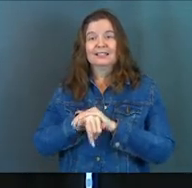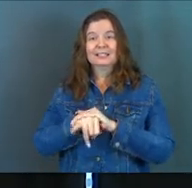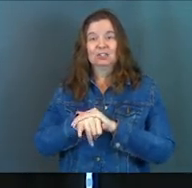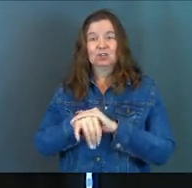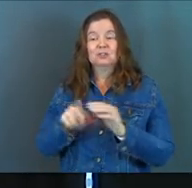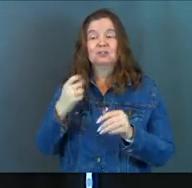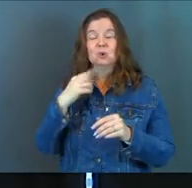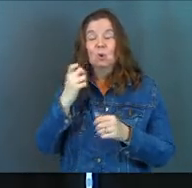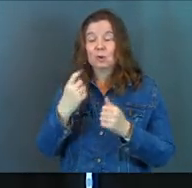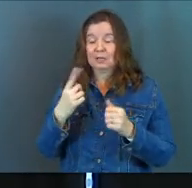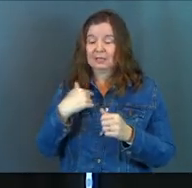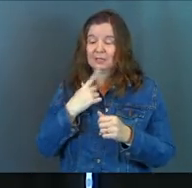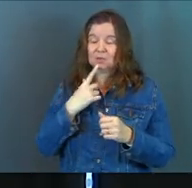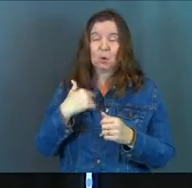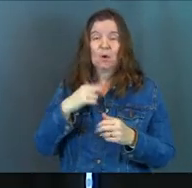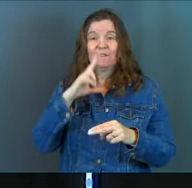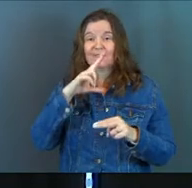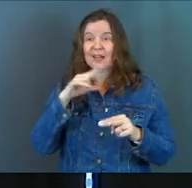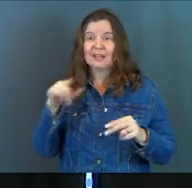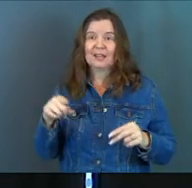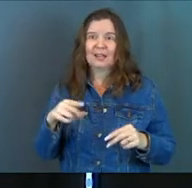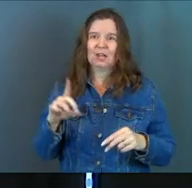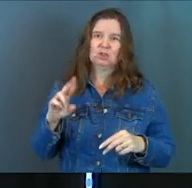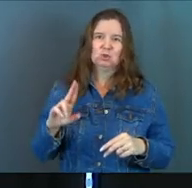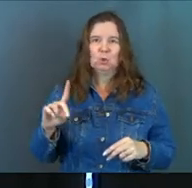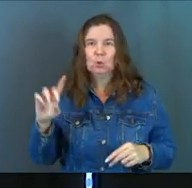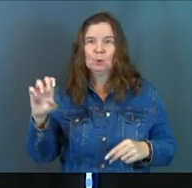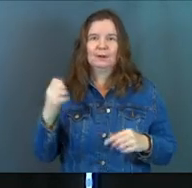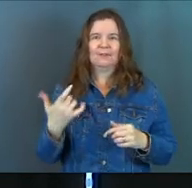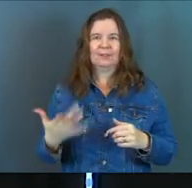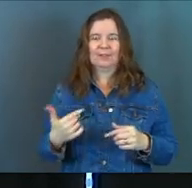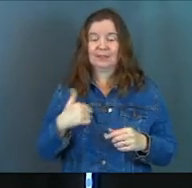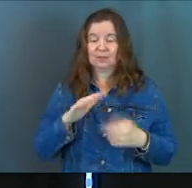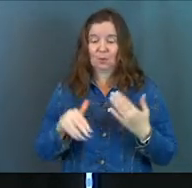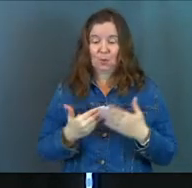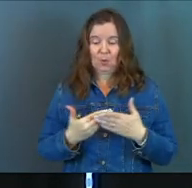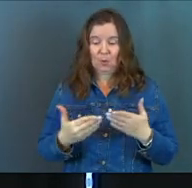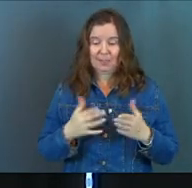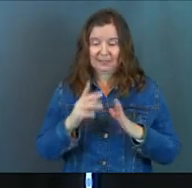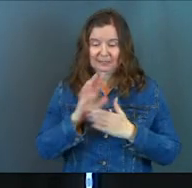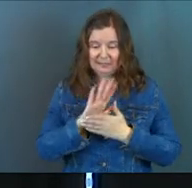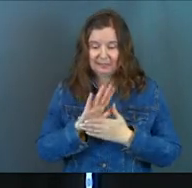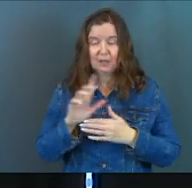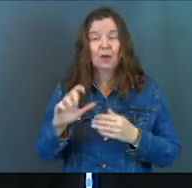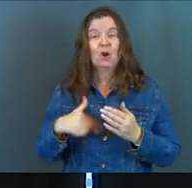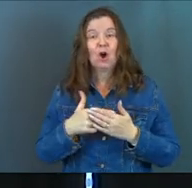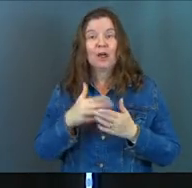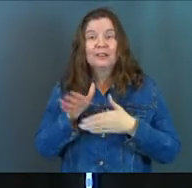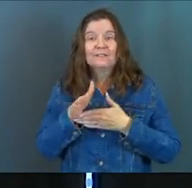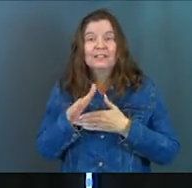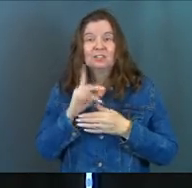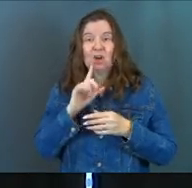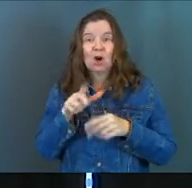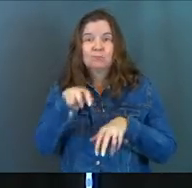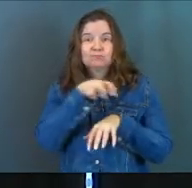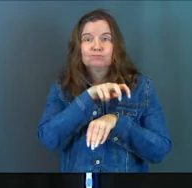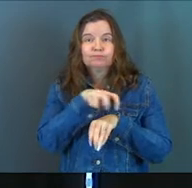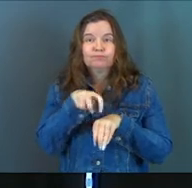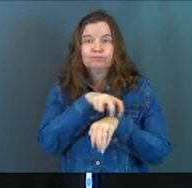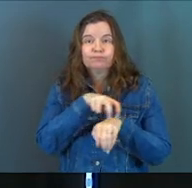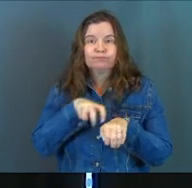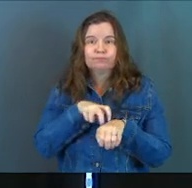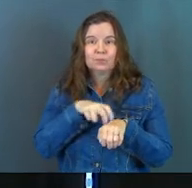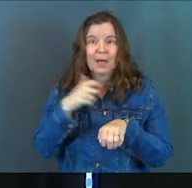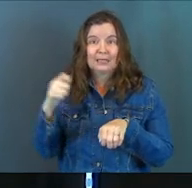sea turtle? Okay, so it's so funny, and he's, dude is everything, right? In this whole scene. And all the little fish are riding on